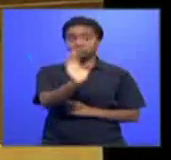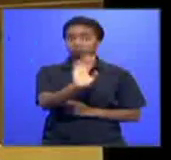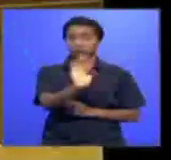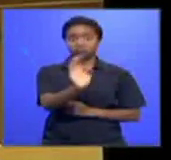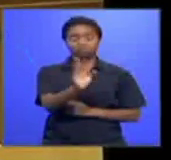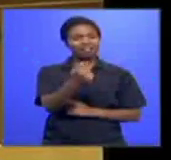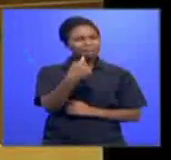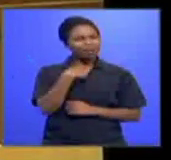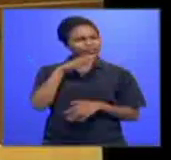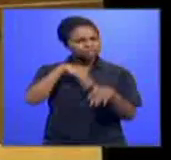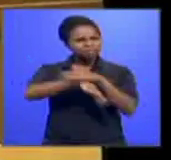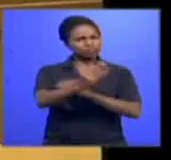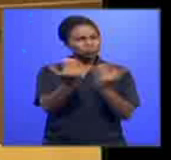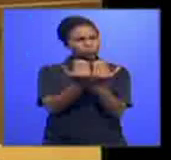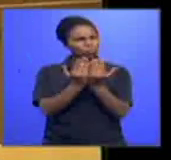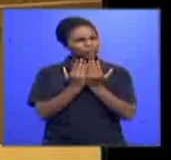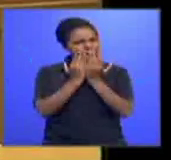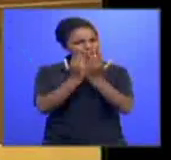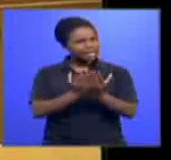Many were inspired